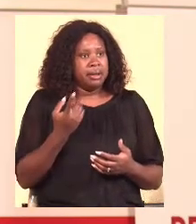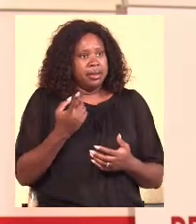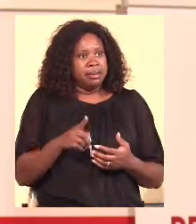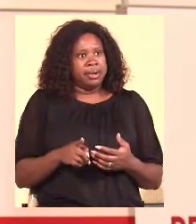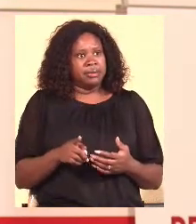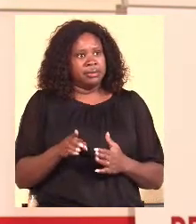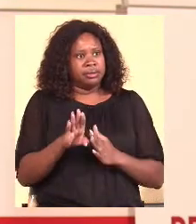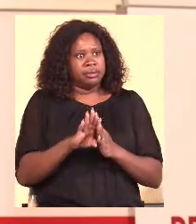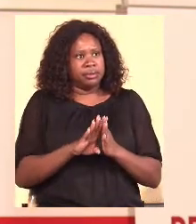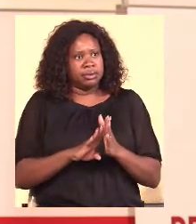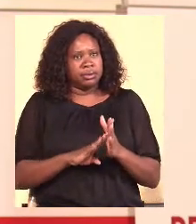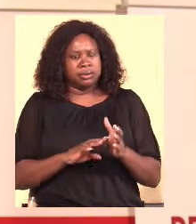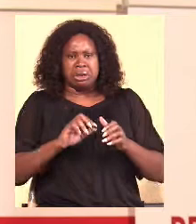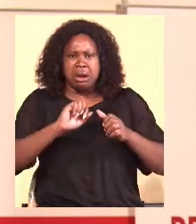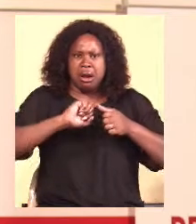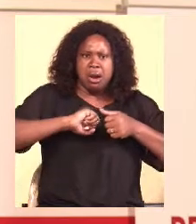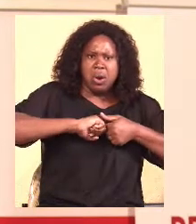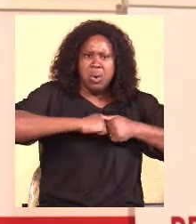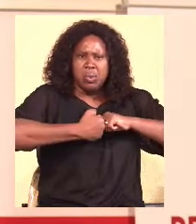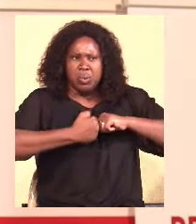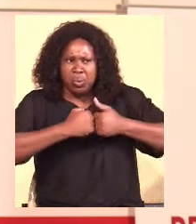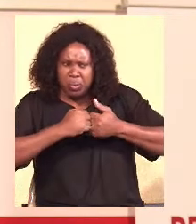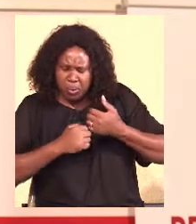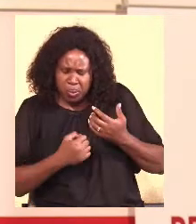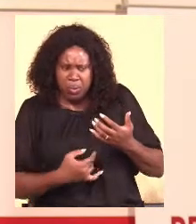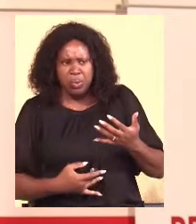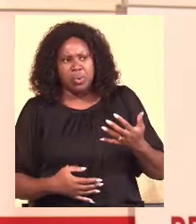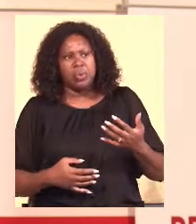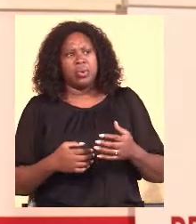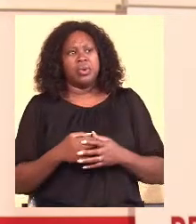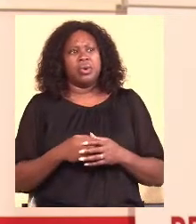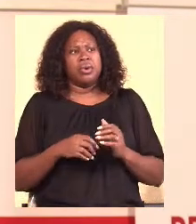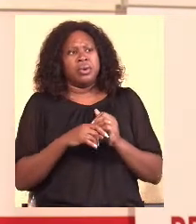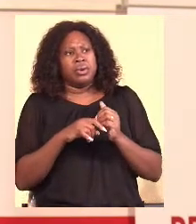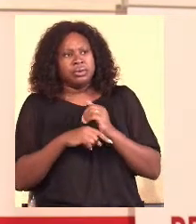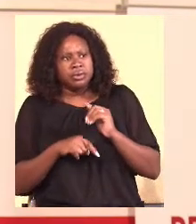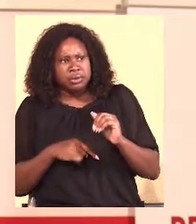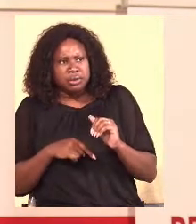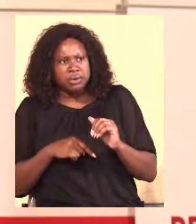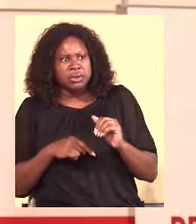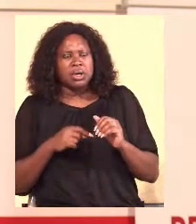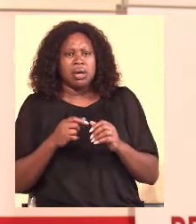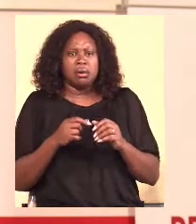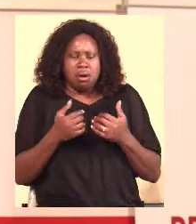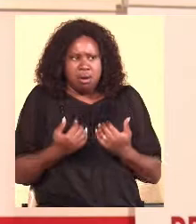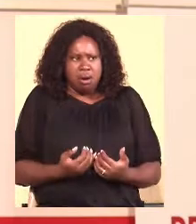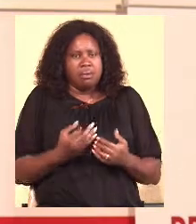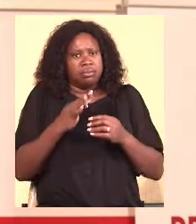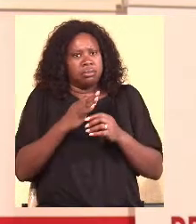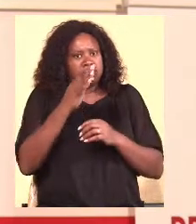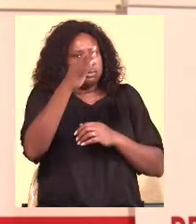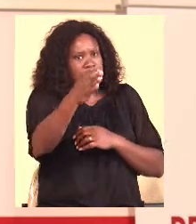grave consequences that are immediate, intermediary, as well as long-term. So